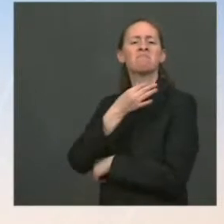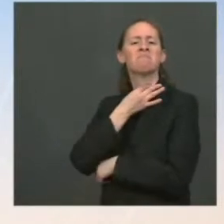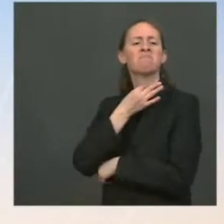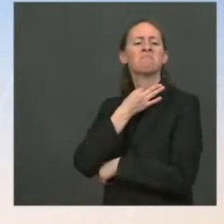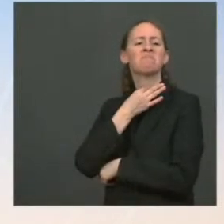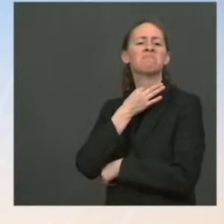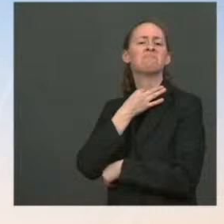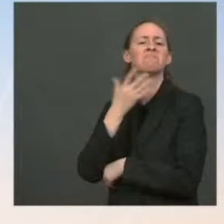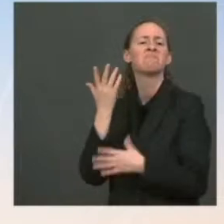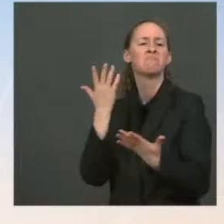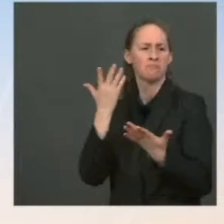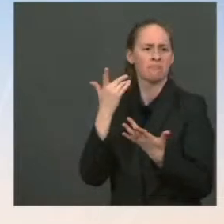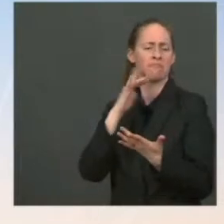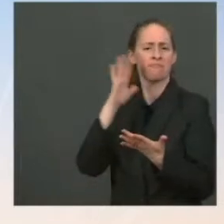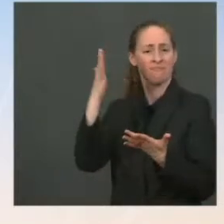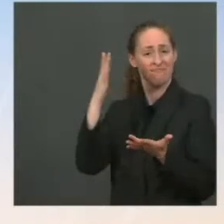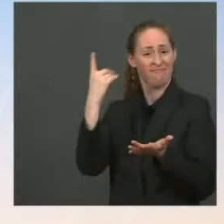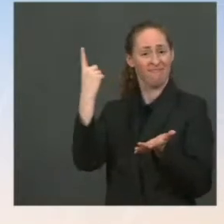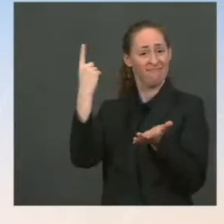day still dying.